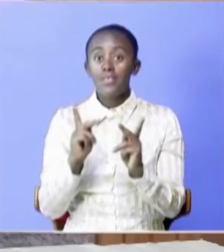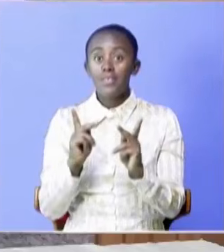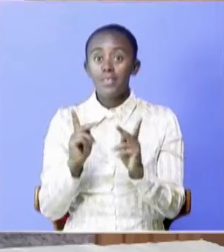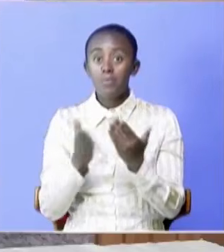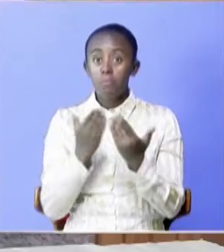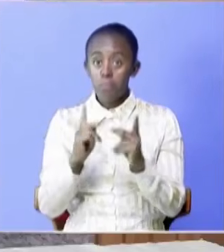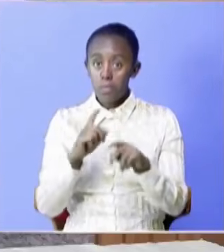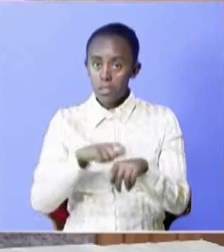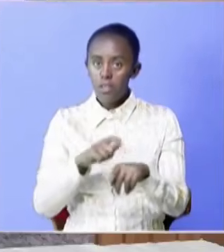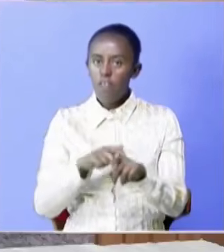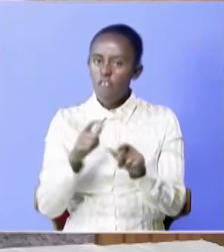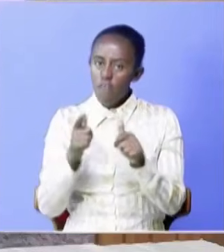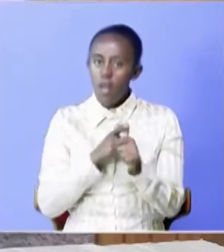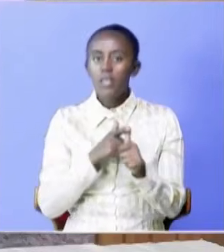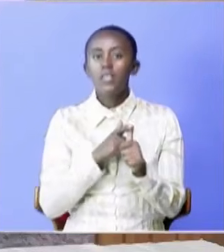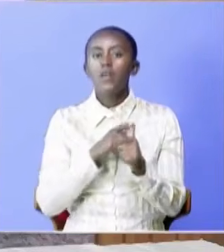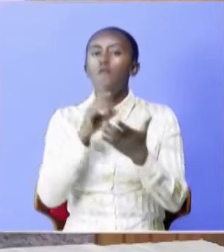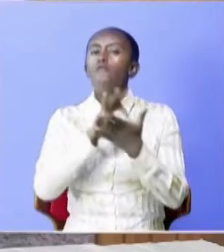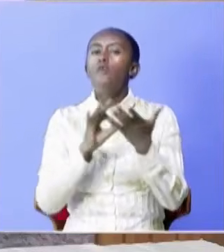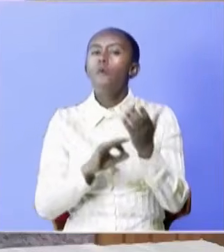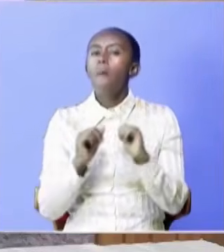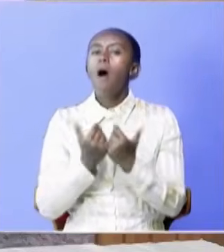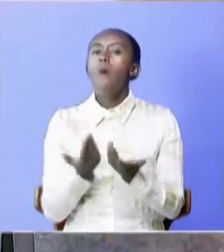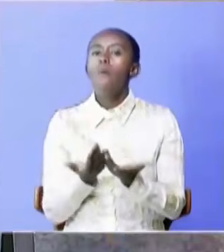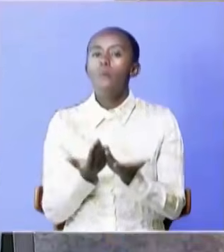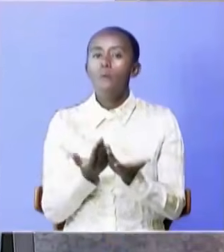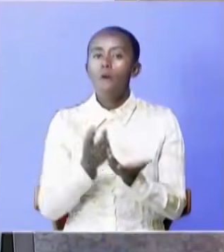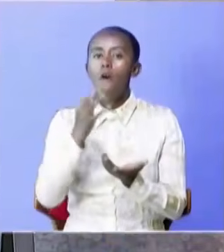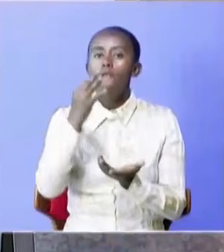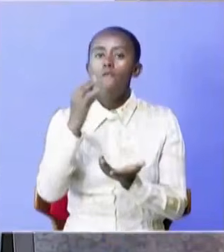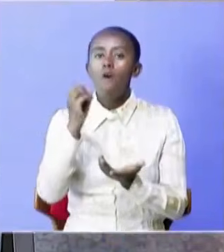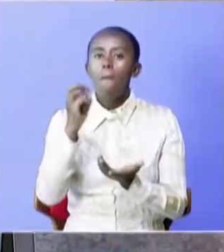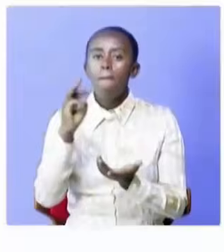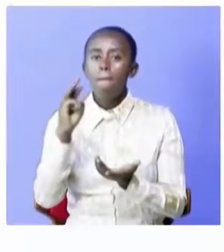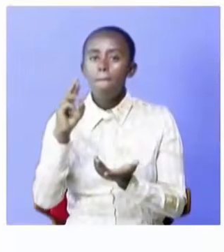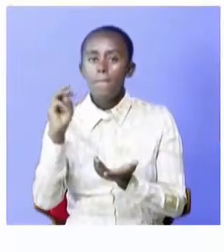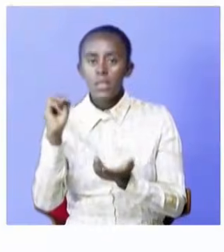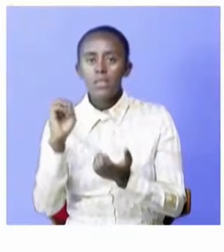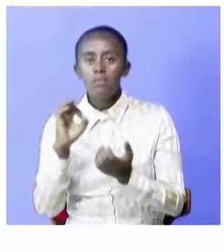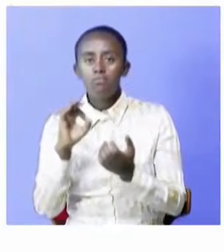us talk about its form and its formula.